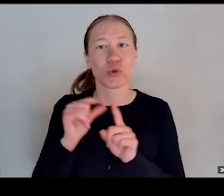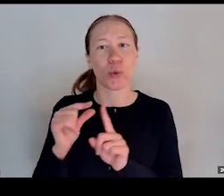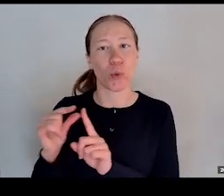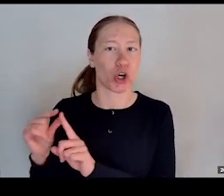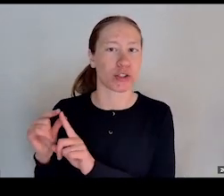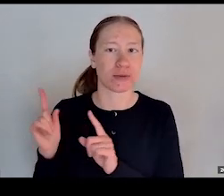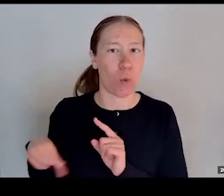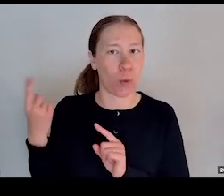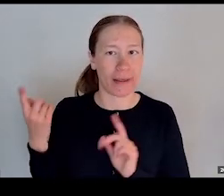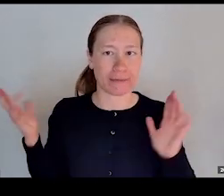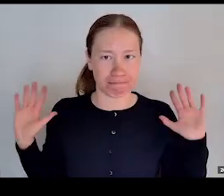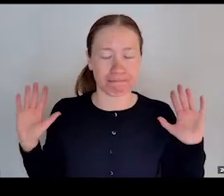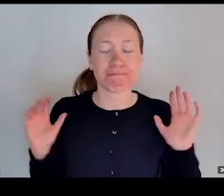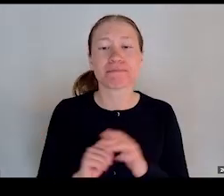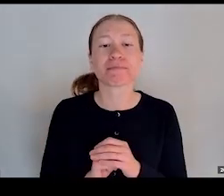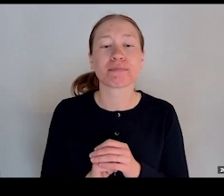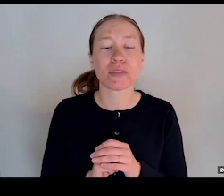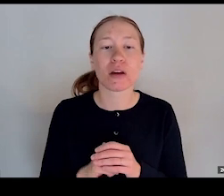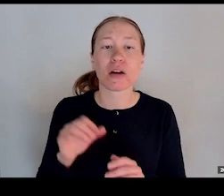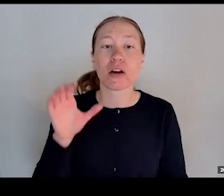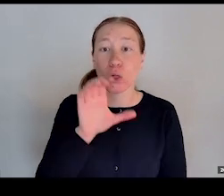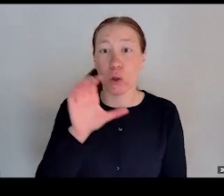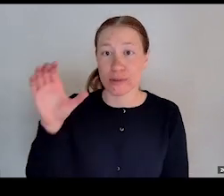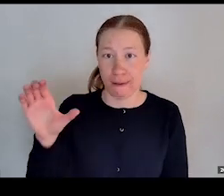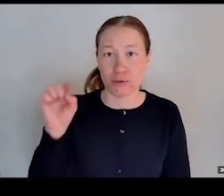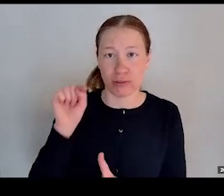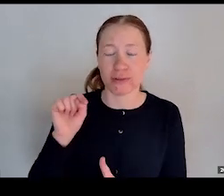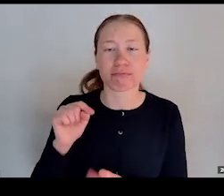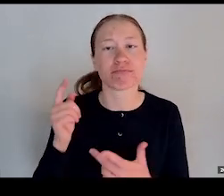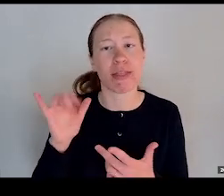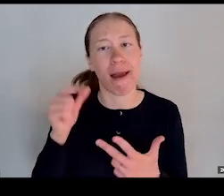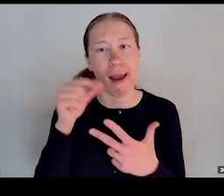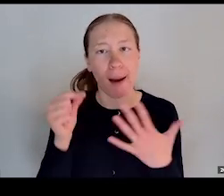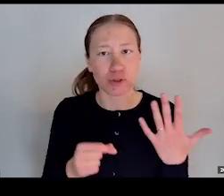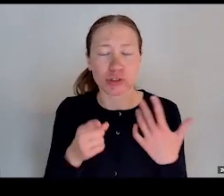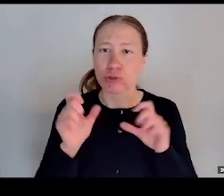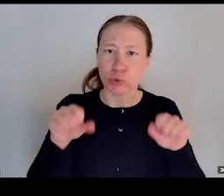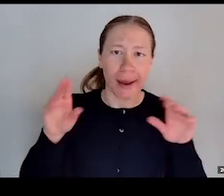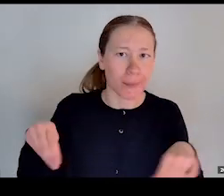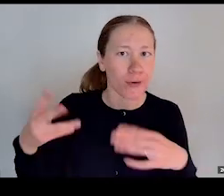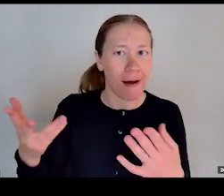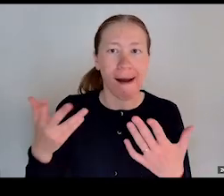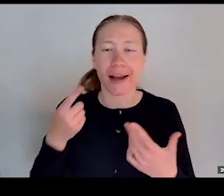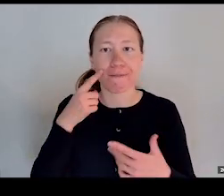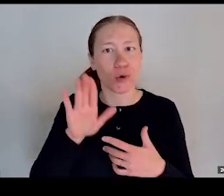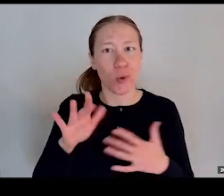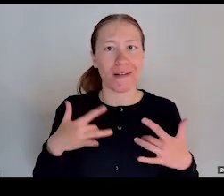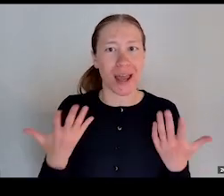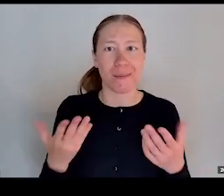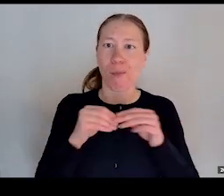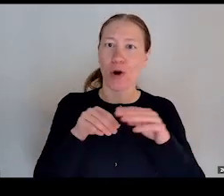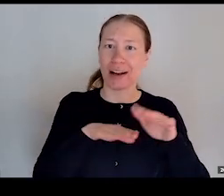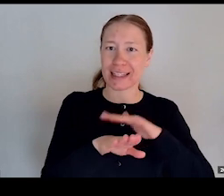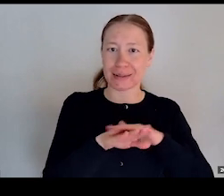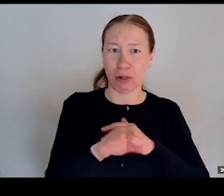stated. So with closed captions, these are an option of something you can provide to help your event be more accessible. Closed captions